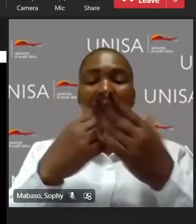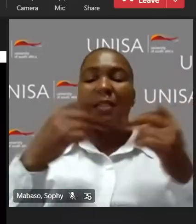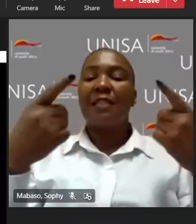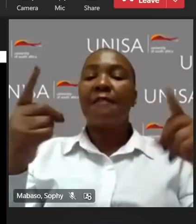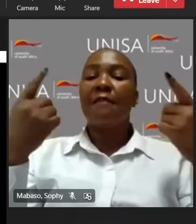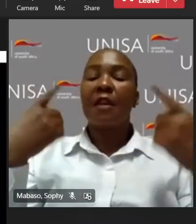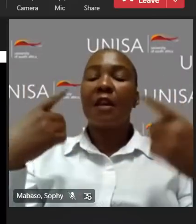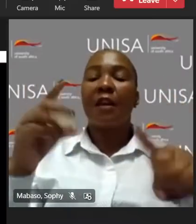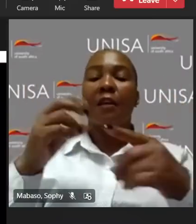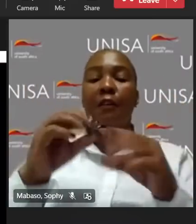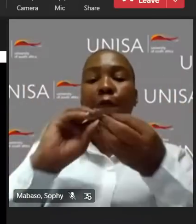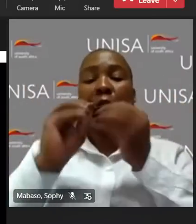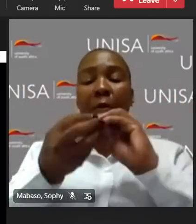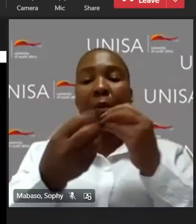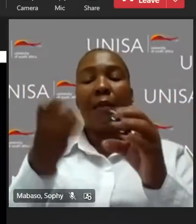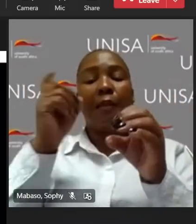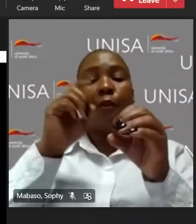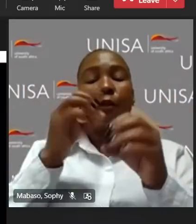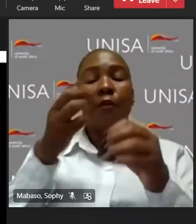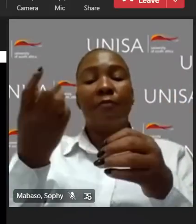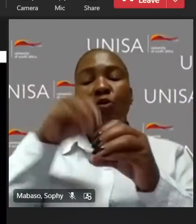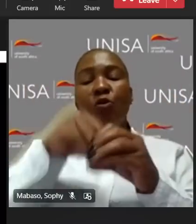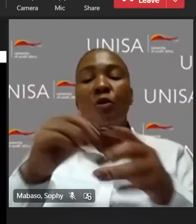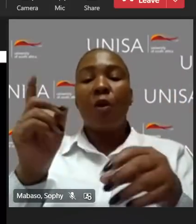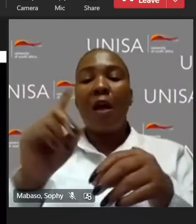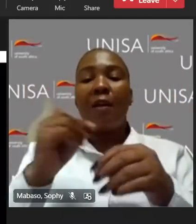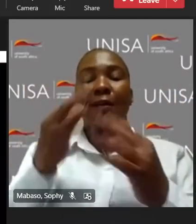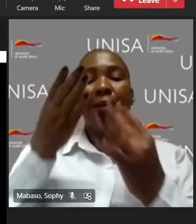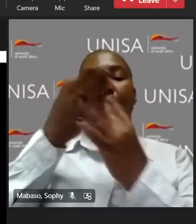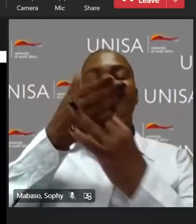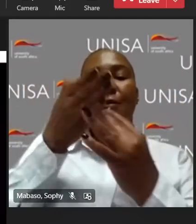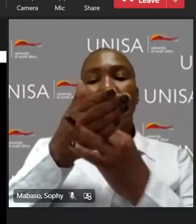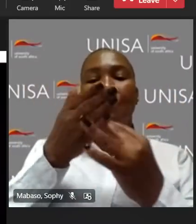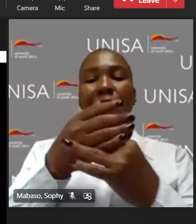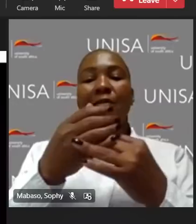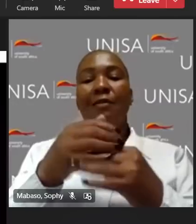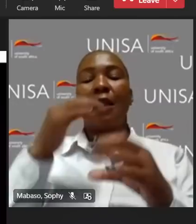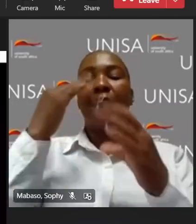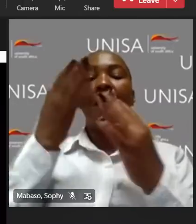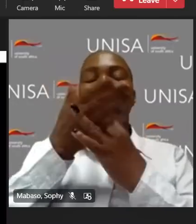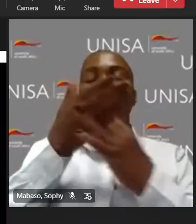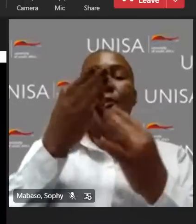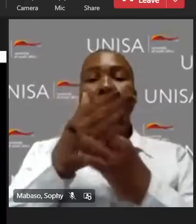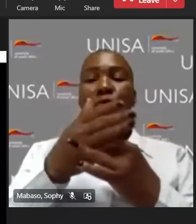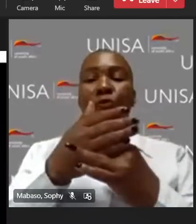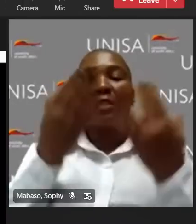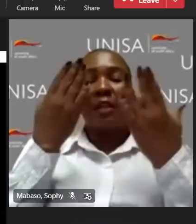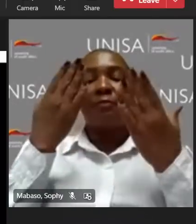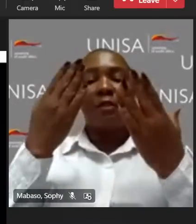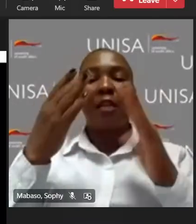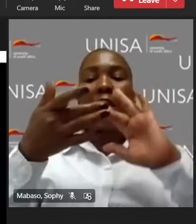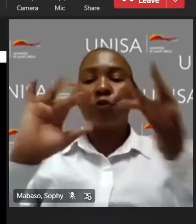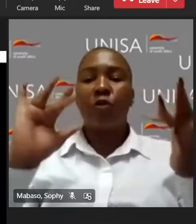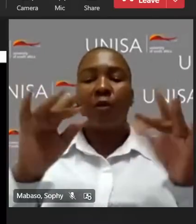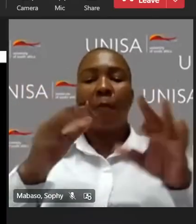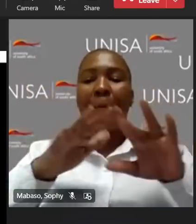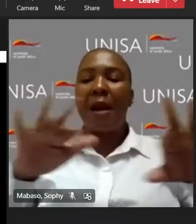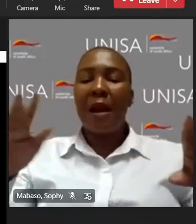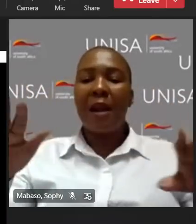needs, including having accessible electronic material, braille, large print, and